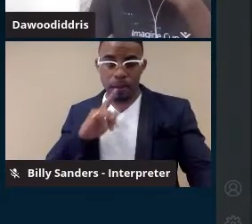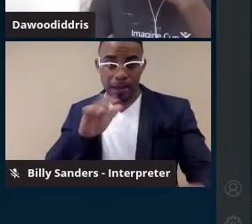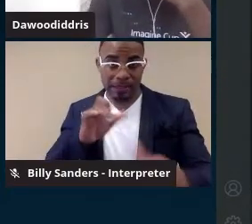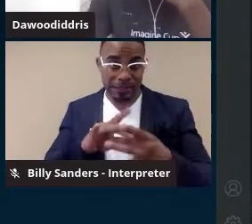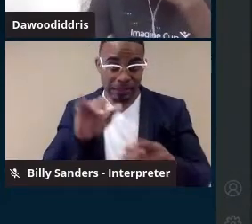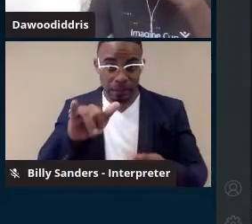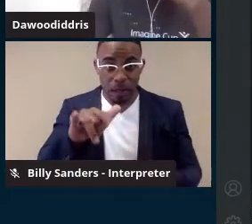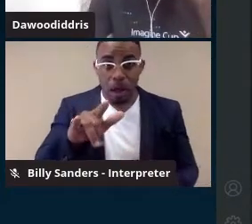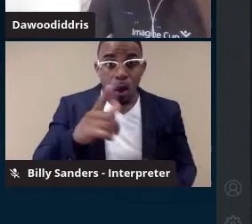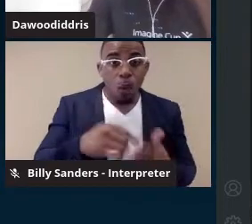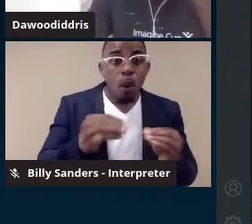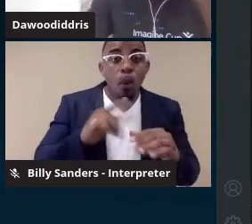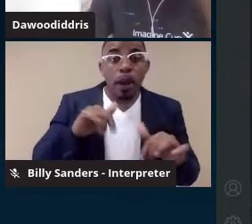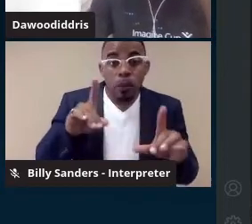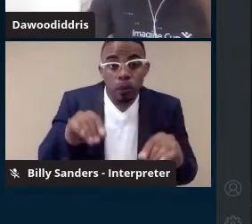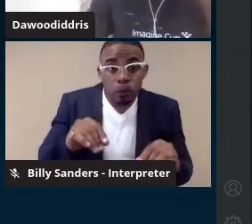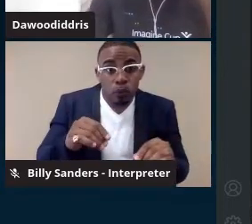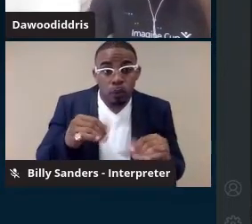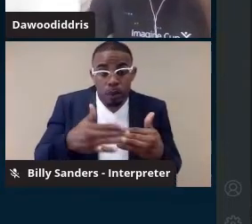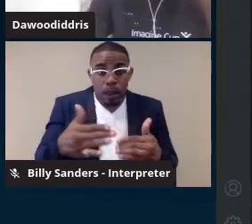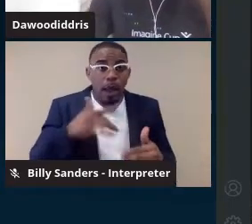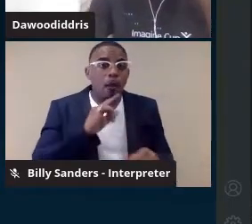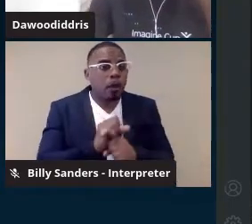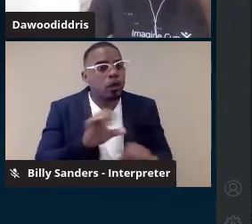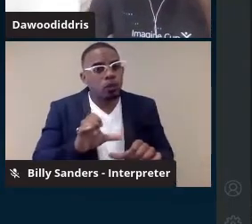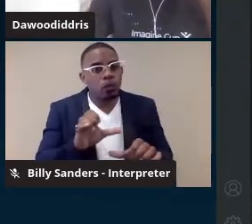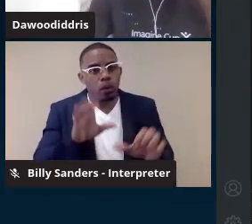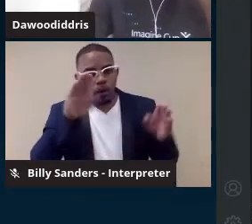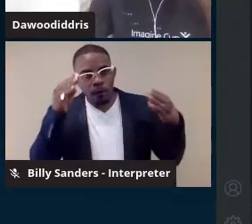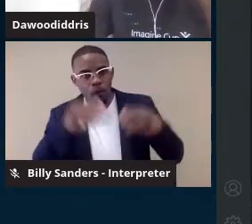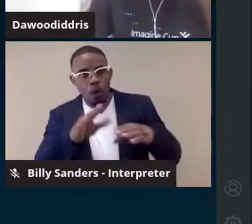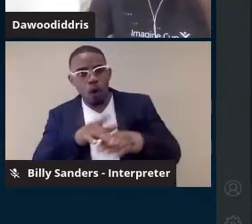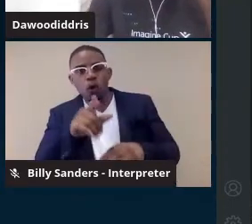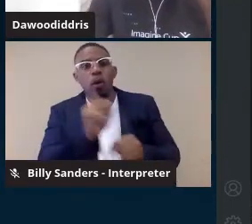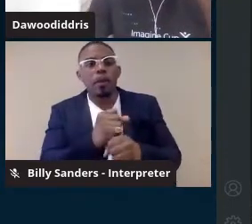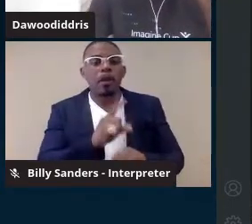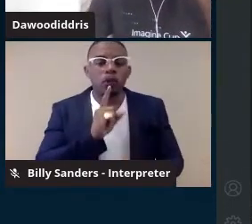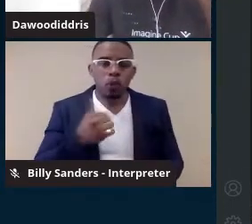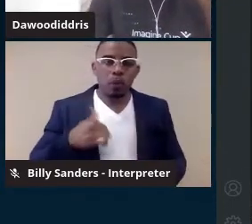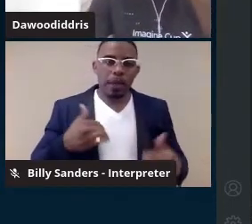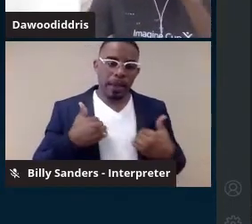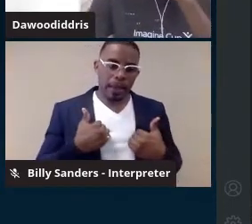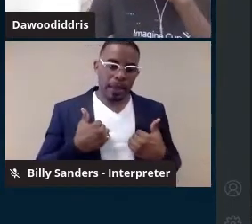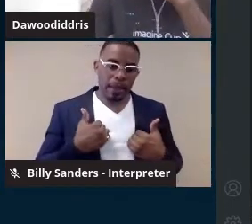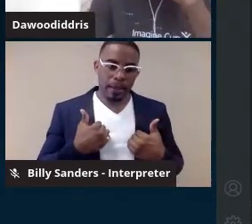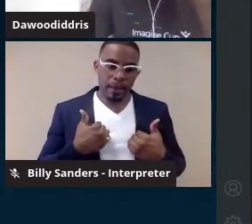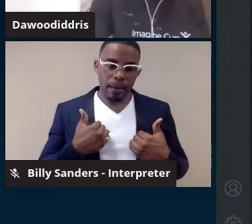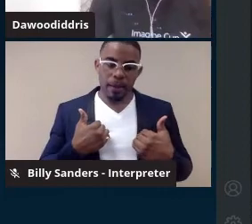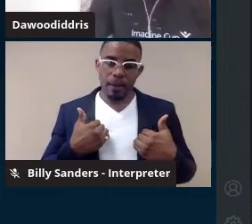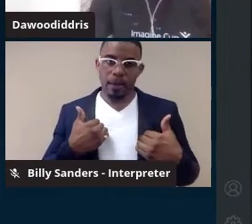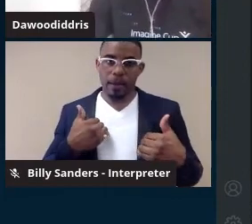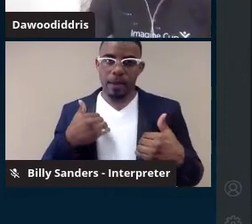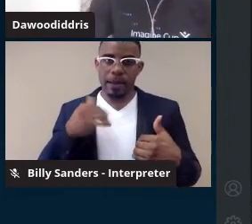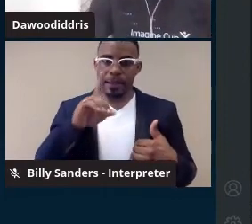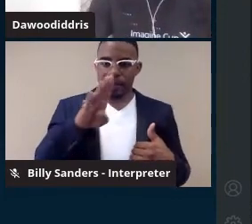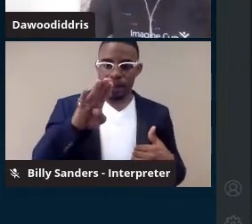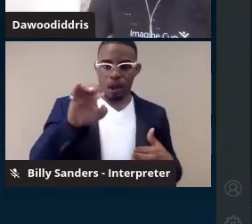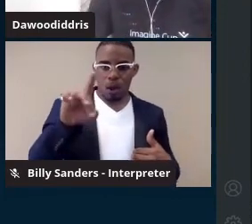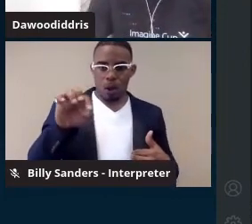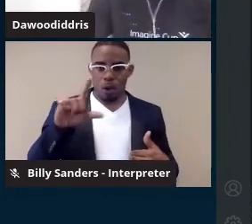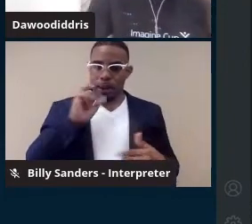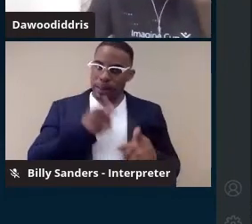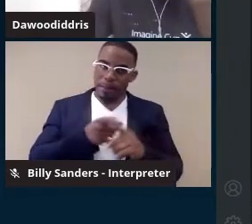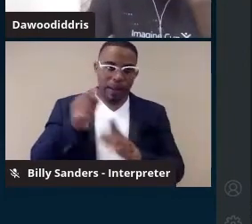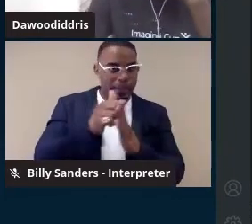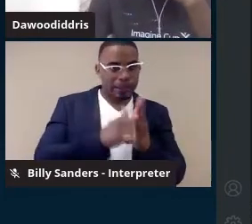What more can we do? I'm really going to focus on, making sure that we have database pulled in, because that is the main